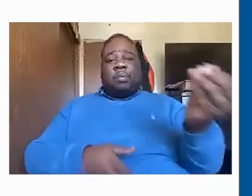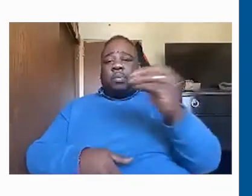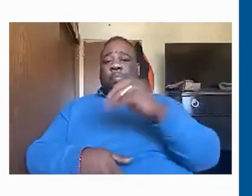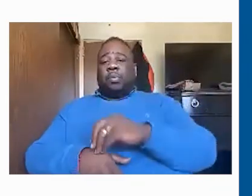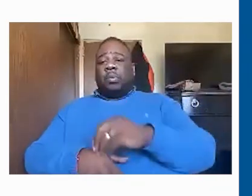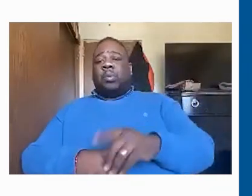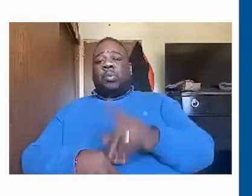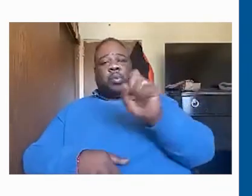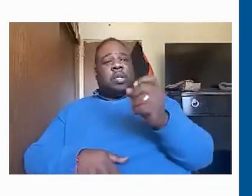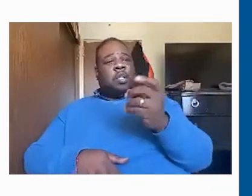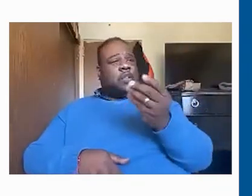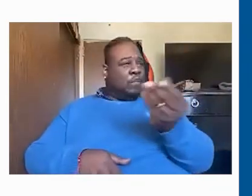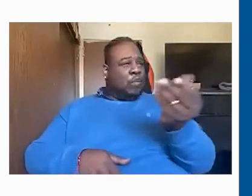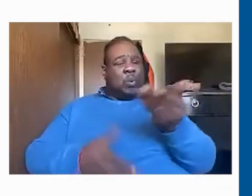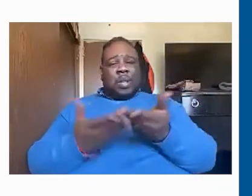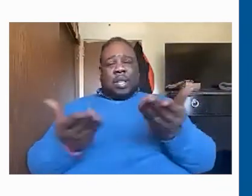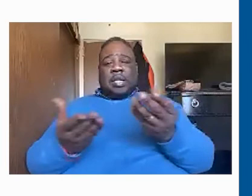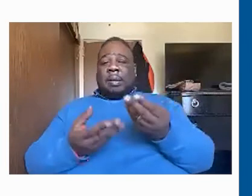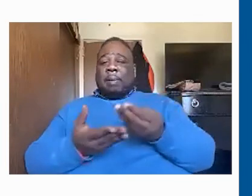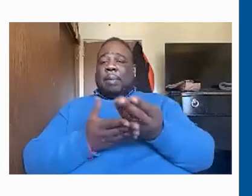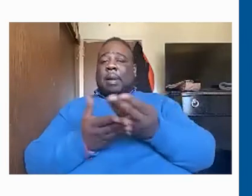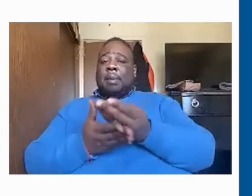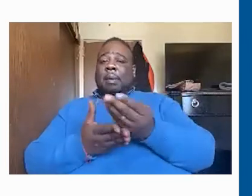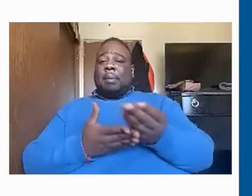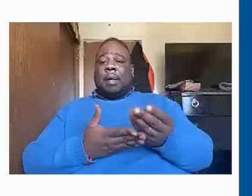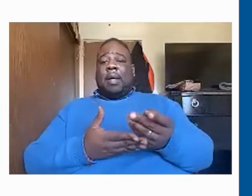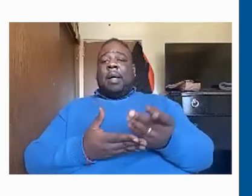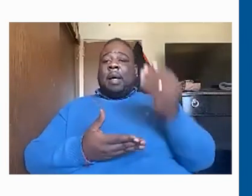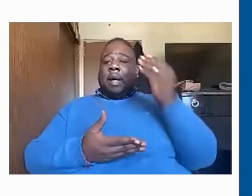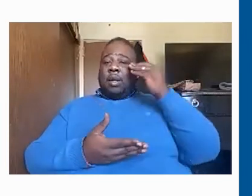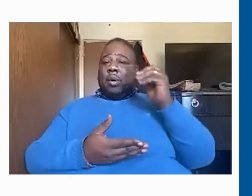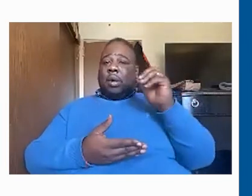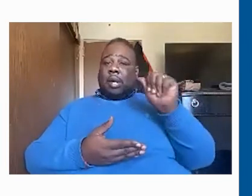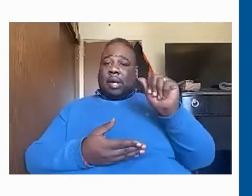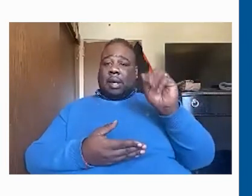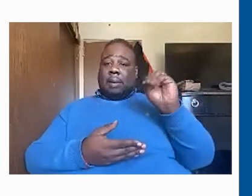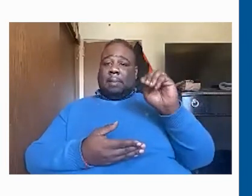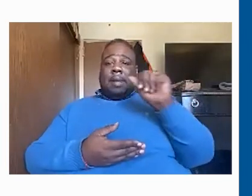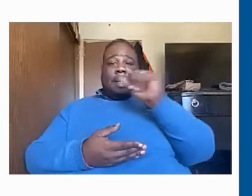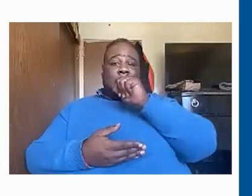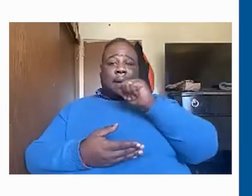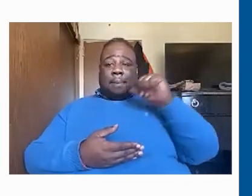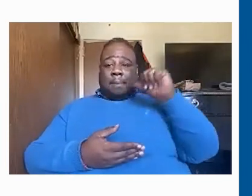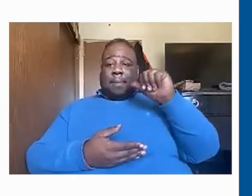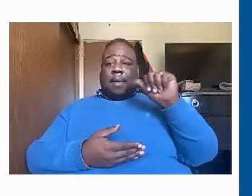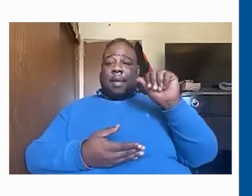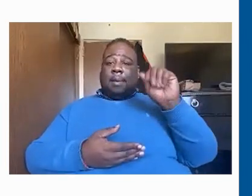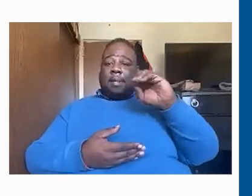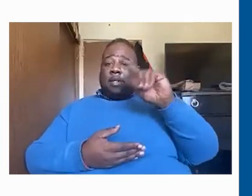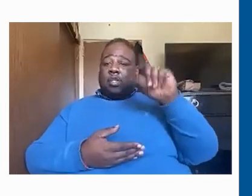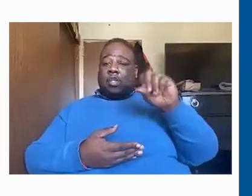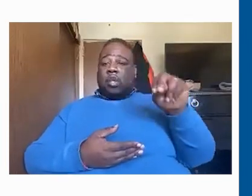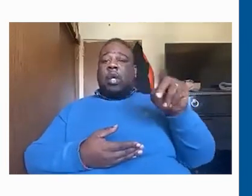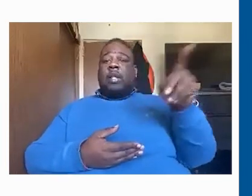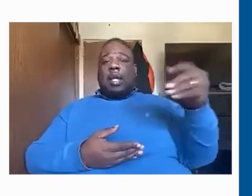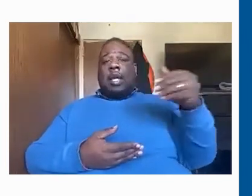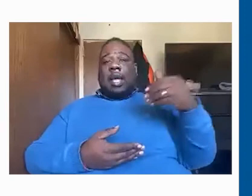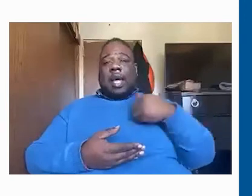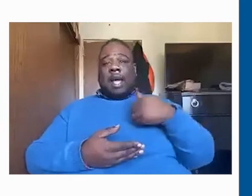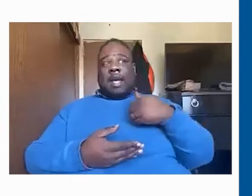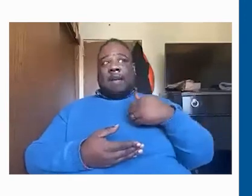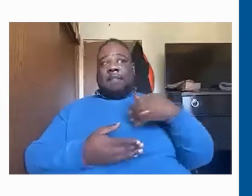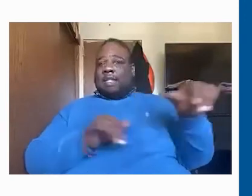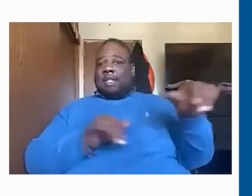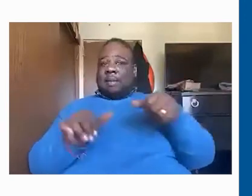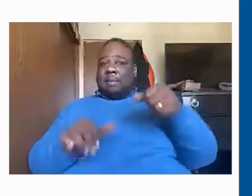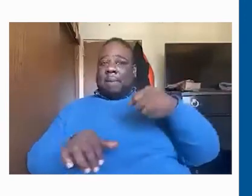crazy. Because I know some places like Amazon and other places, they sell it for a pretty expensive price. So, if you can get one from one of those events,